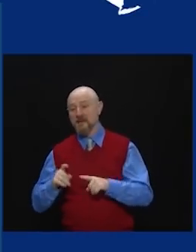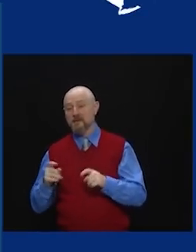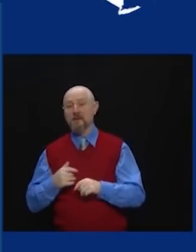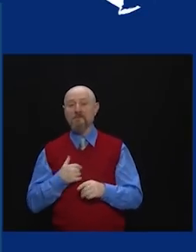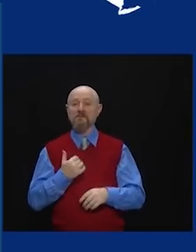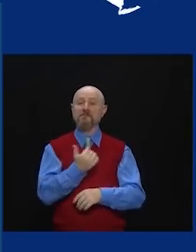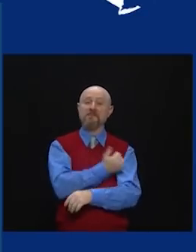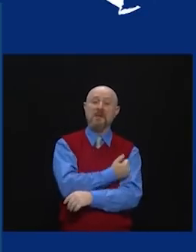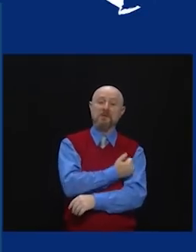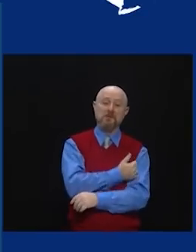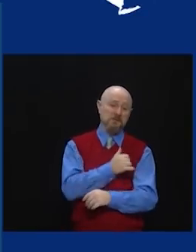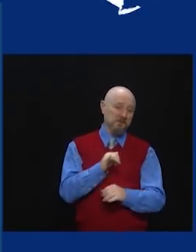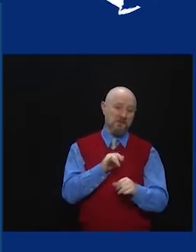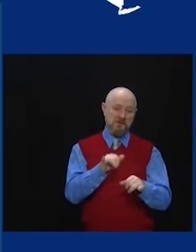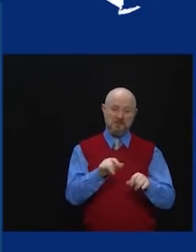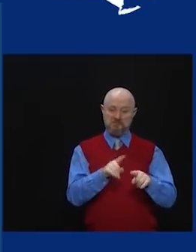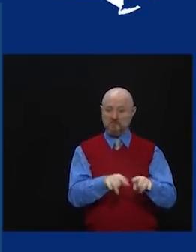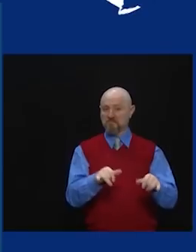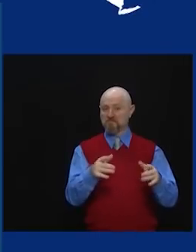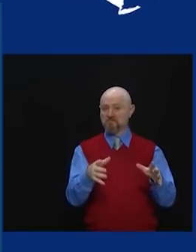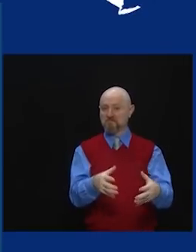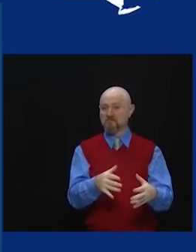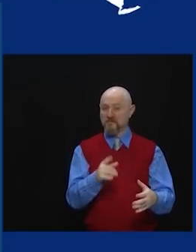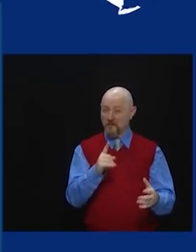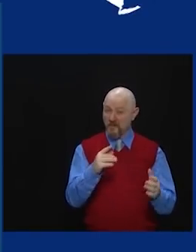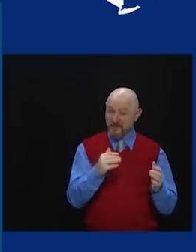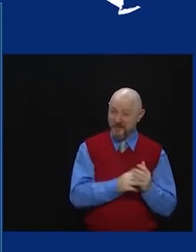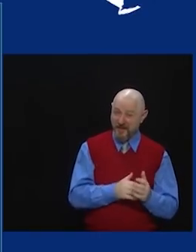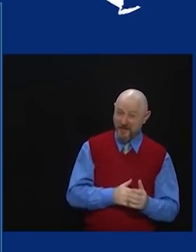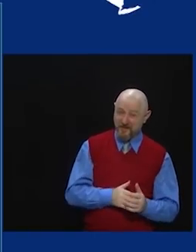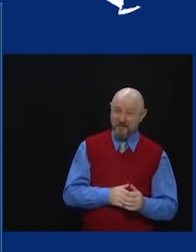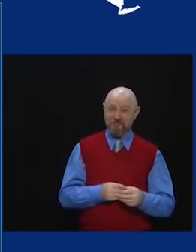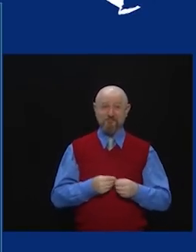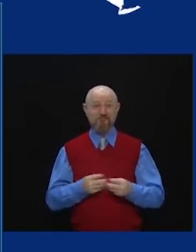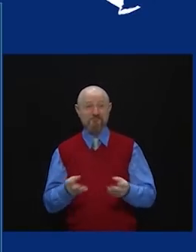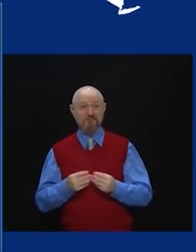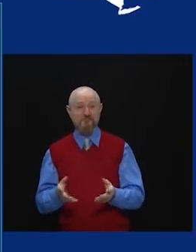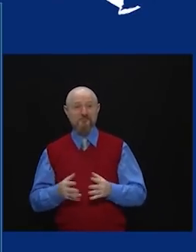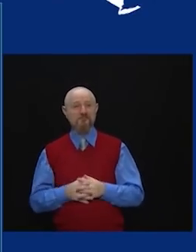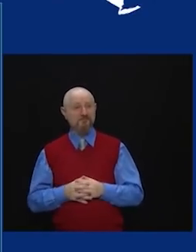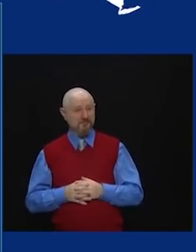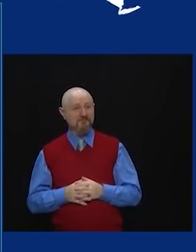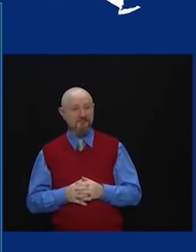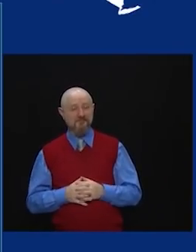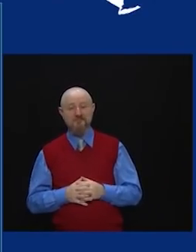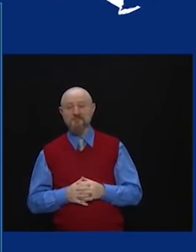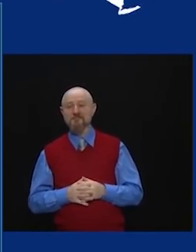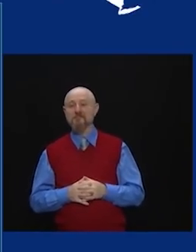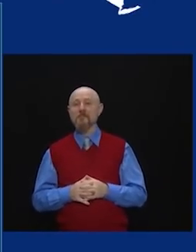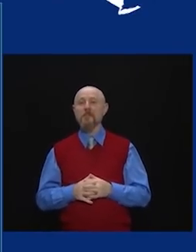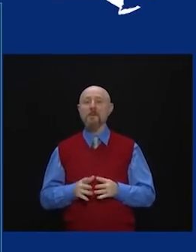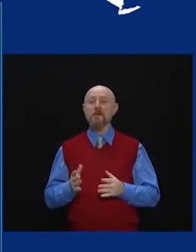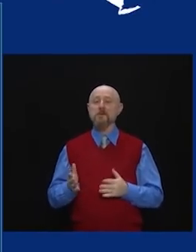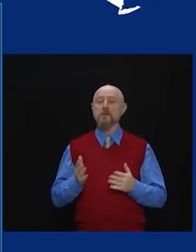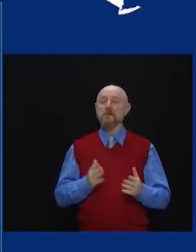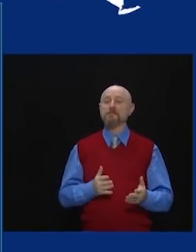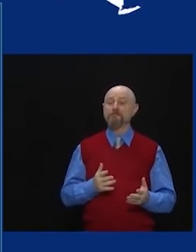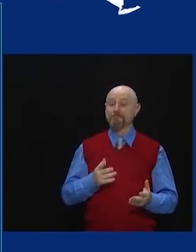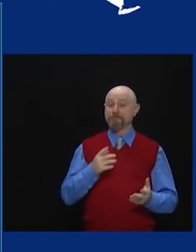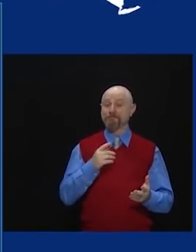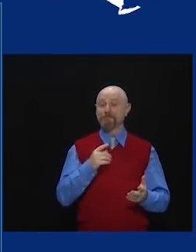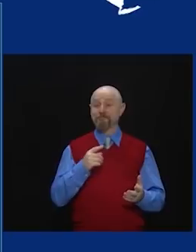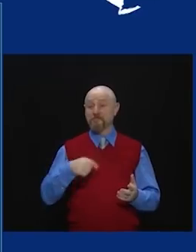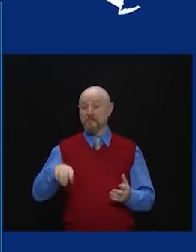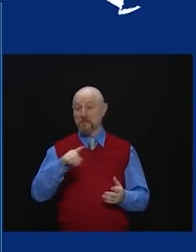continuing to focus on both testing sites and vaccination sites as well. So also, those of you in New York City,